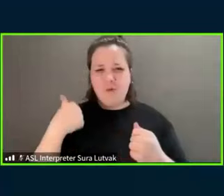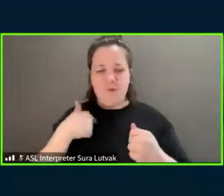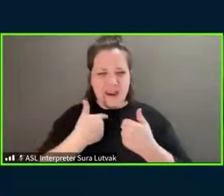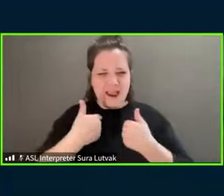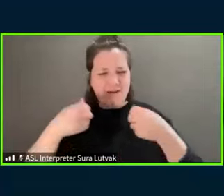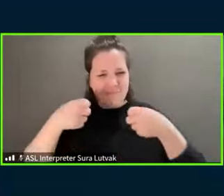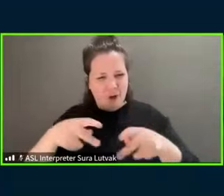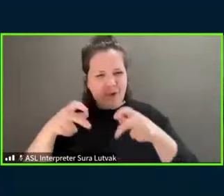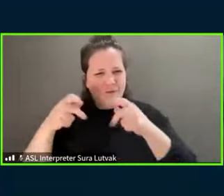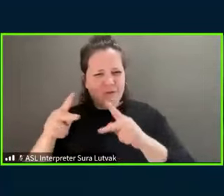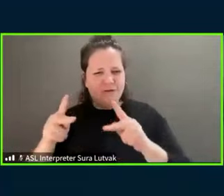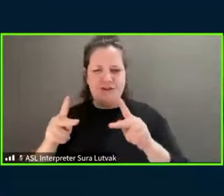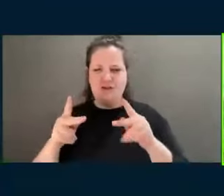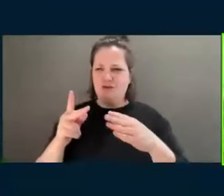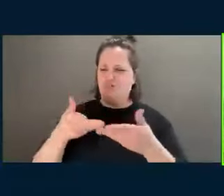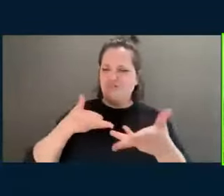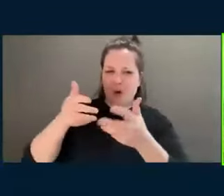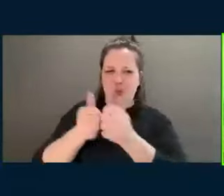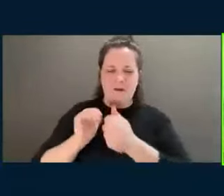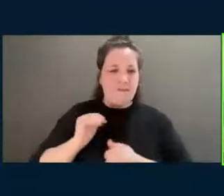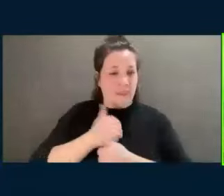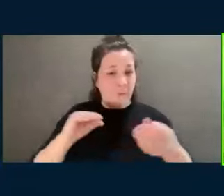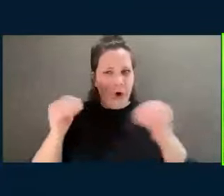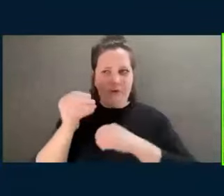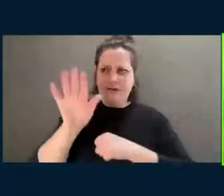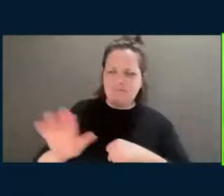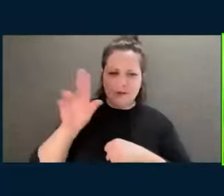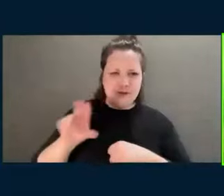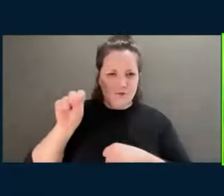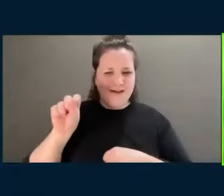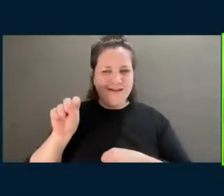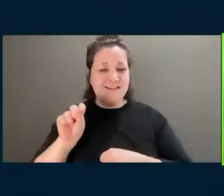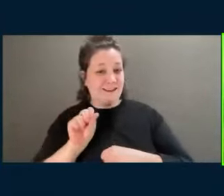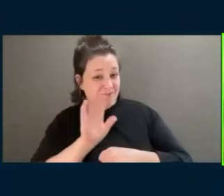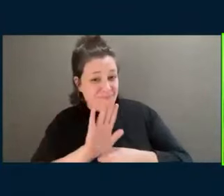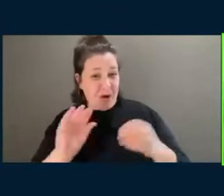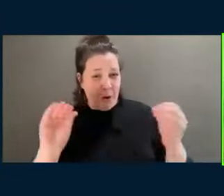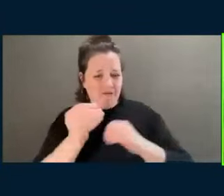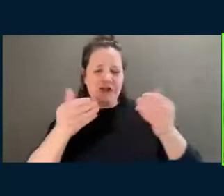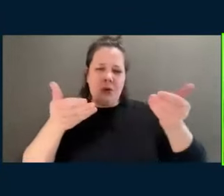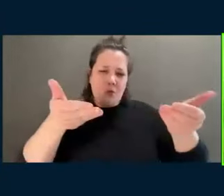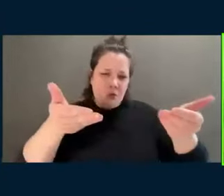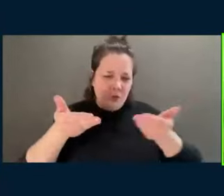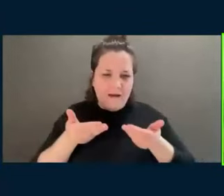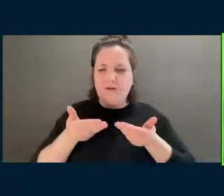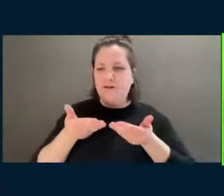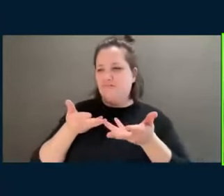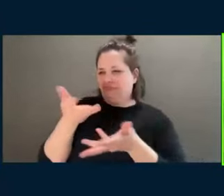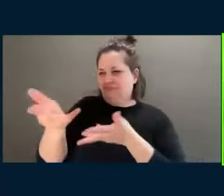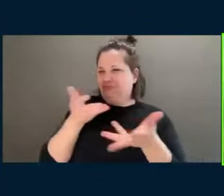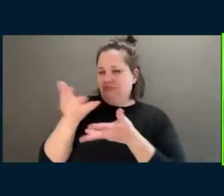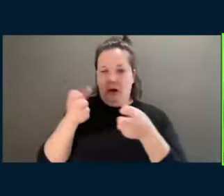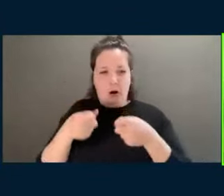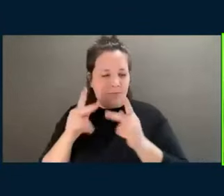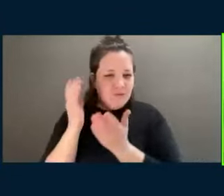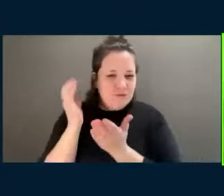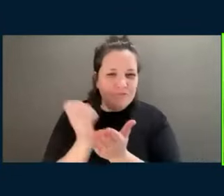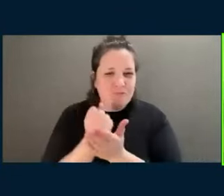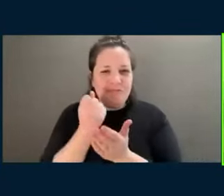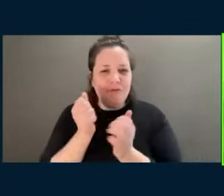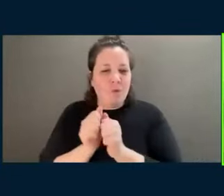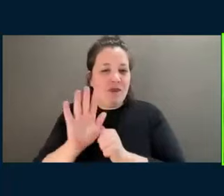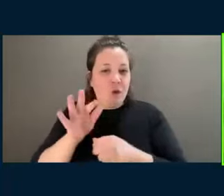with this office across our nation. You want to let you know that they welcome opportunities to engage with your faith and or community group in